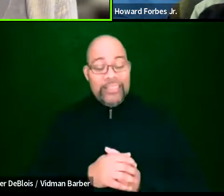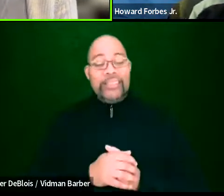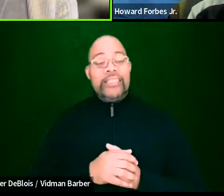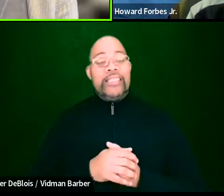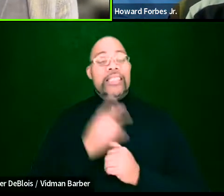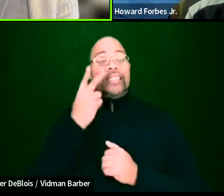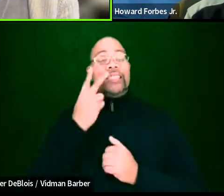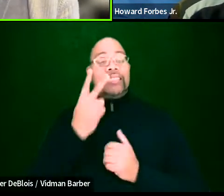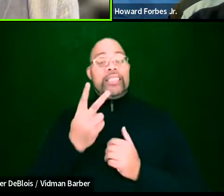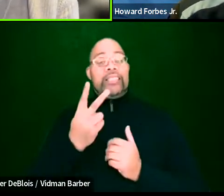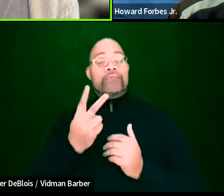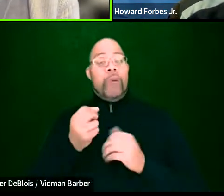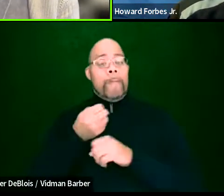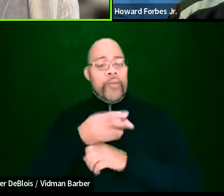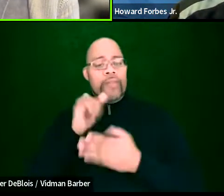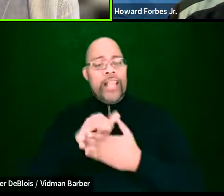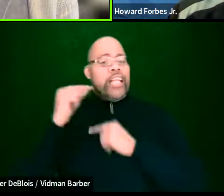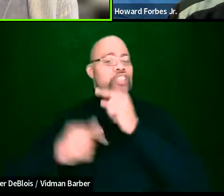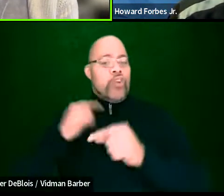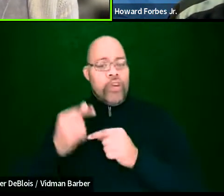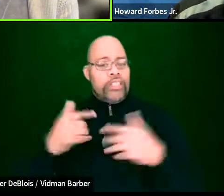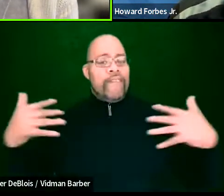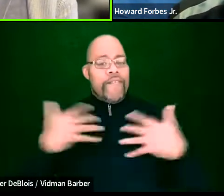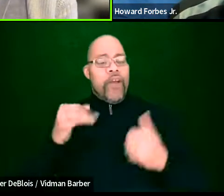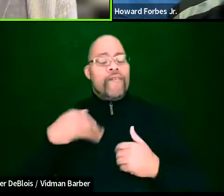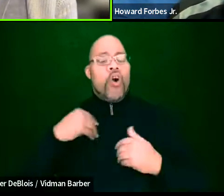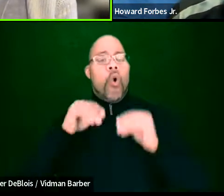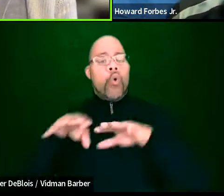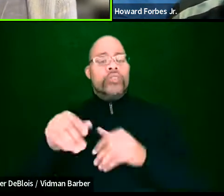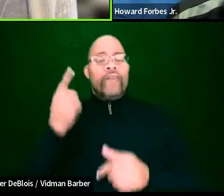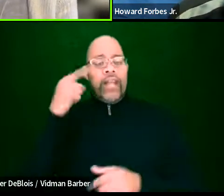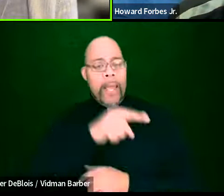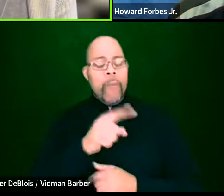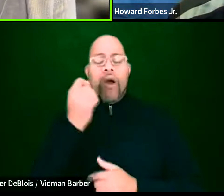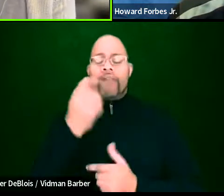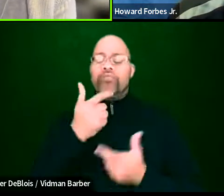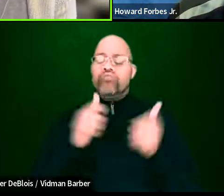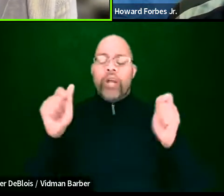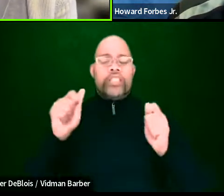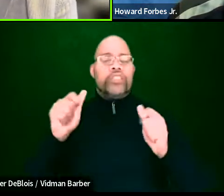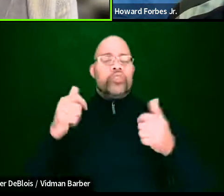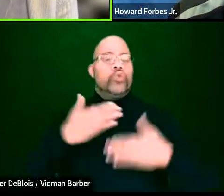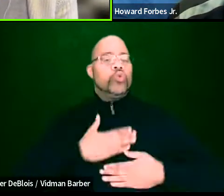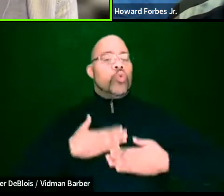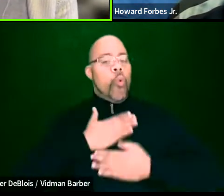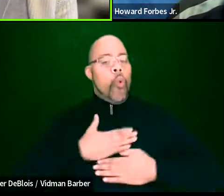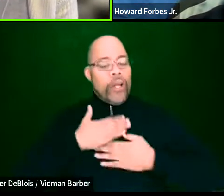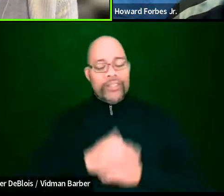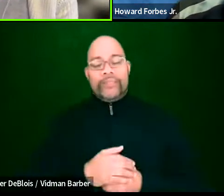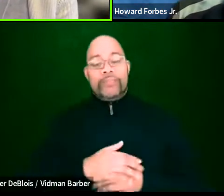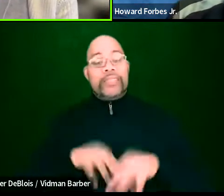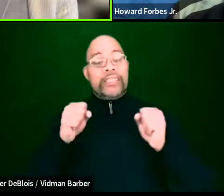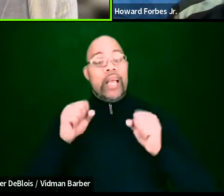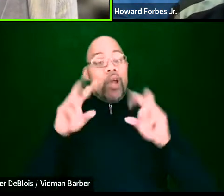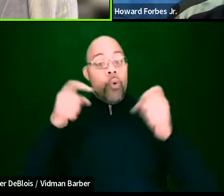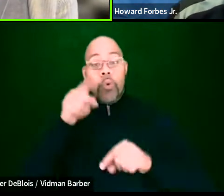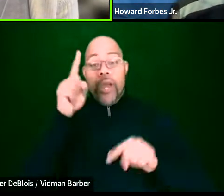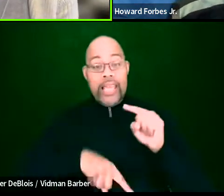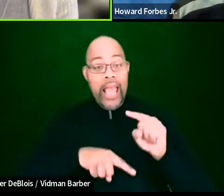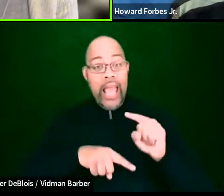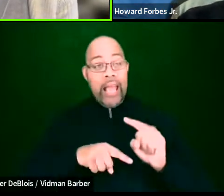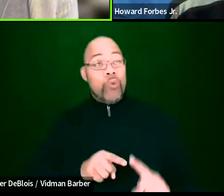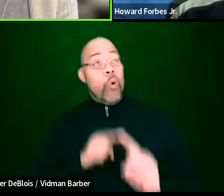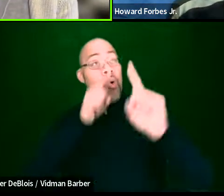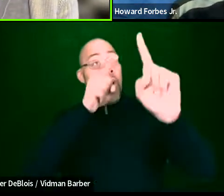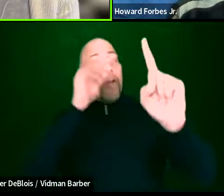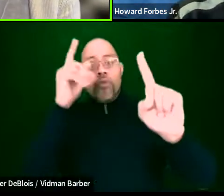them overcome this generational fear of our oceans is for him one of his greatest joys, taking the quote, "You can't be what you